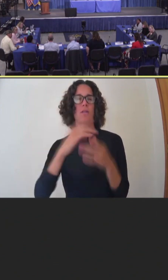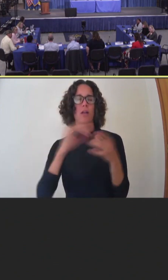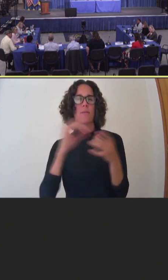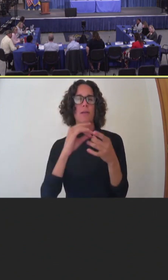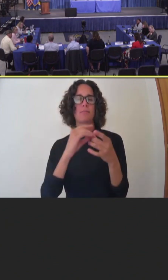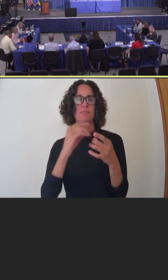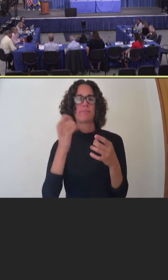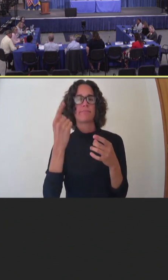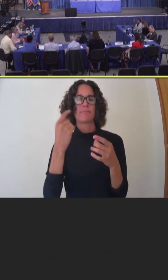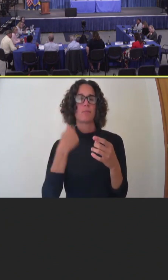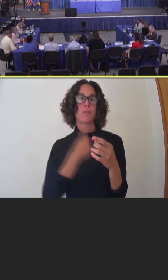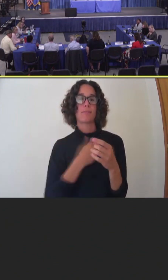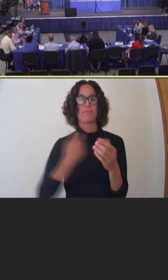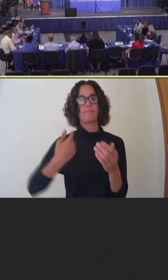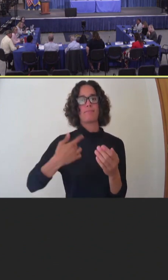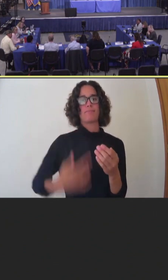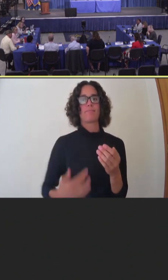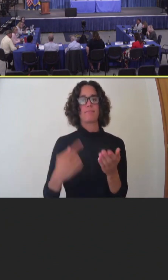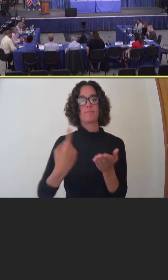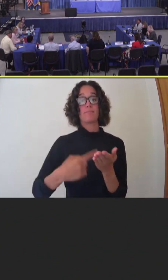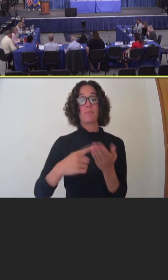a lot about access from the standpoint of